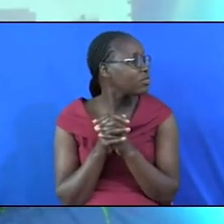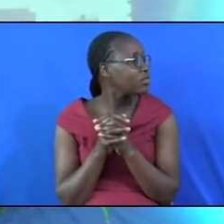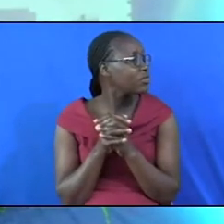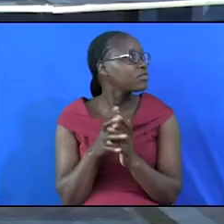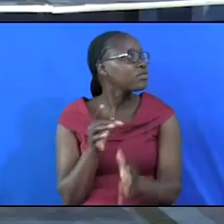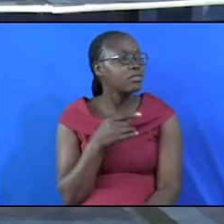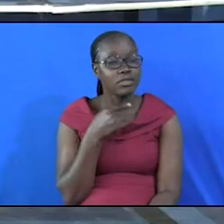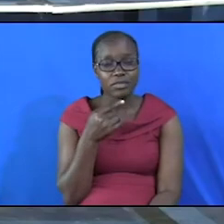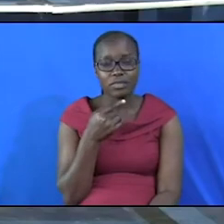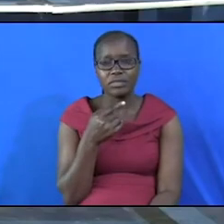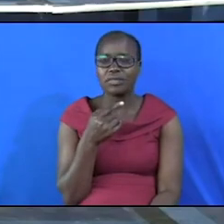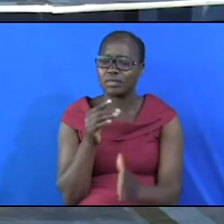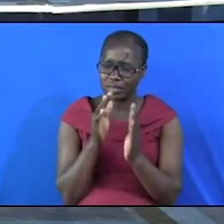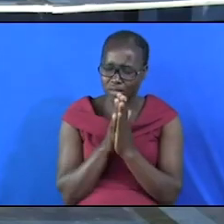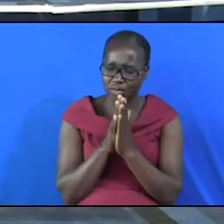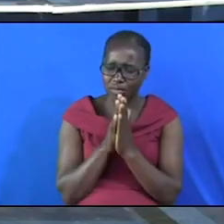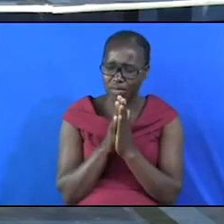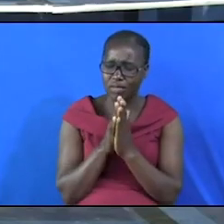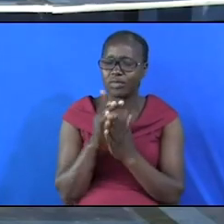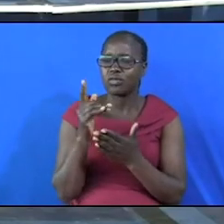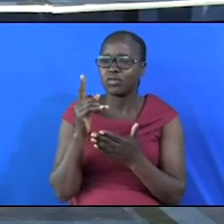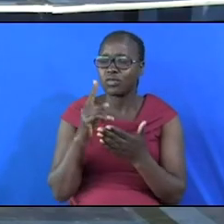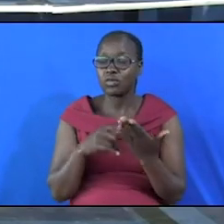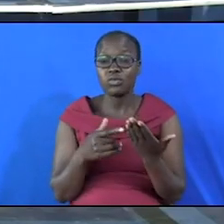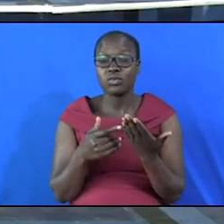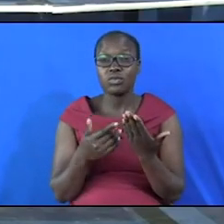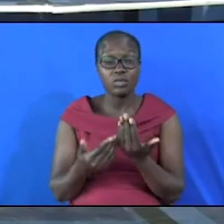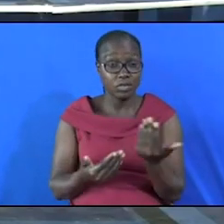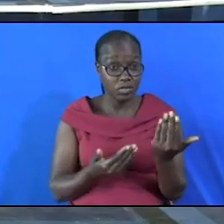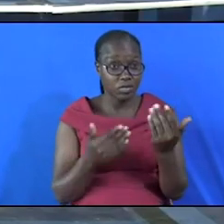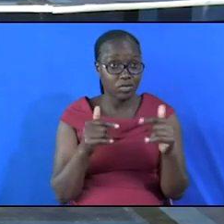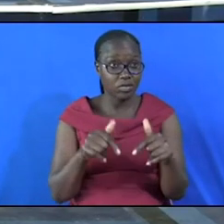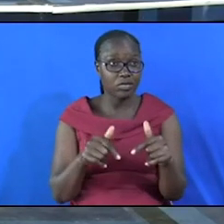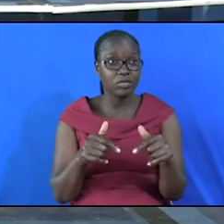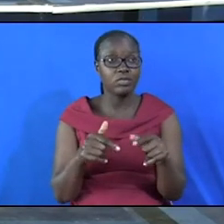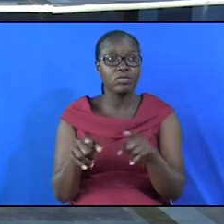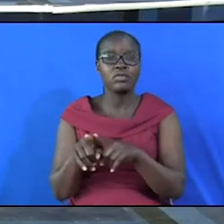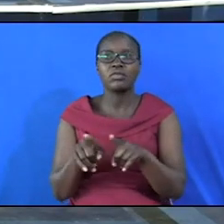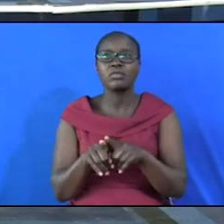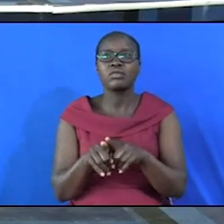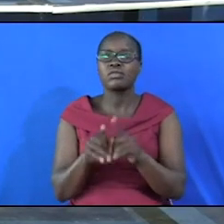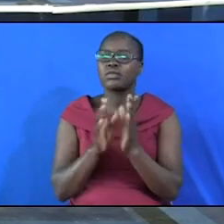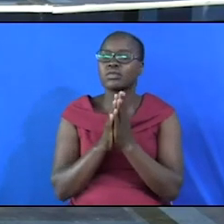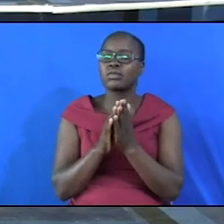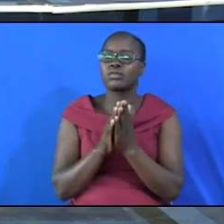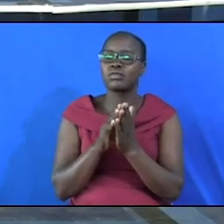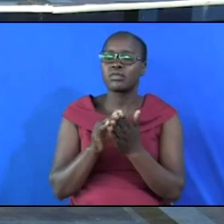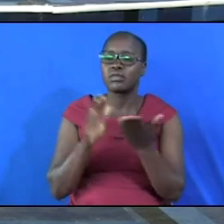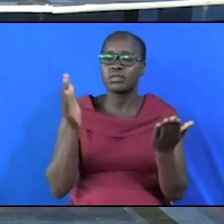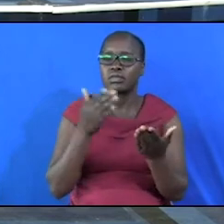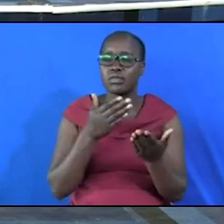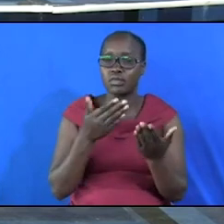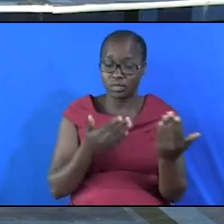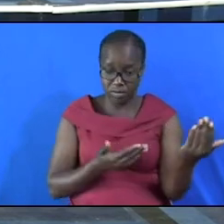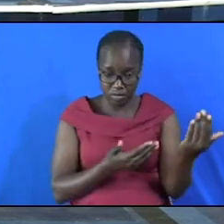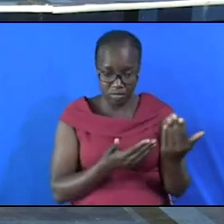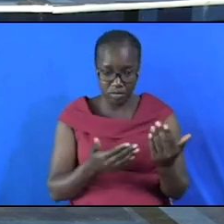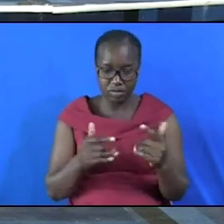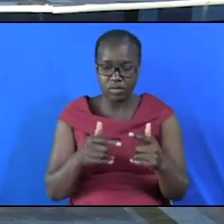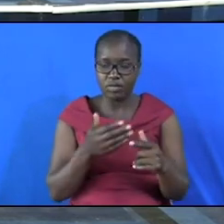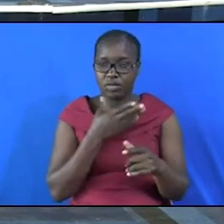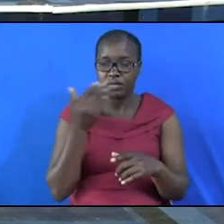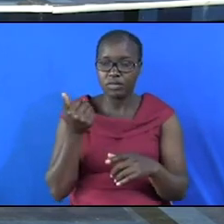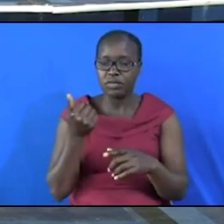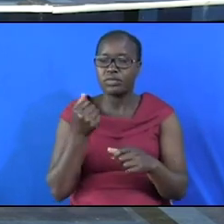We are saying that we are praying for more babies today. But even as we pray for more babies, the best that you can do to a child as